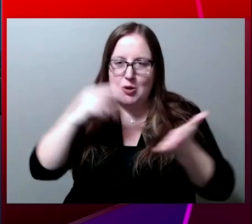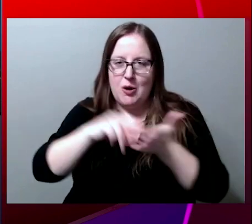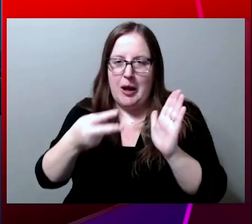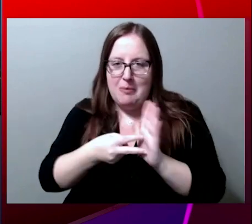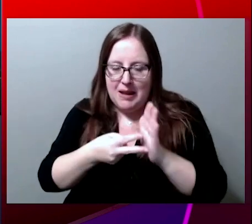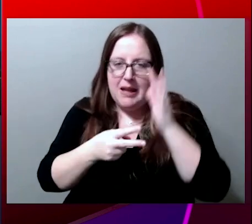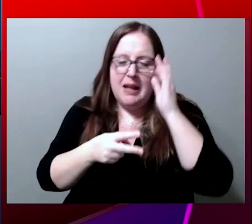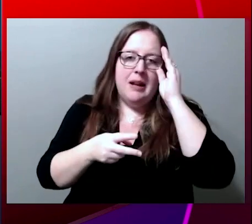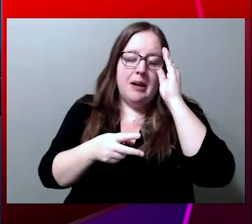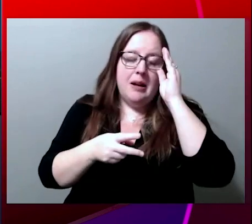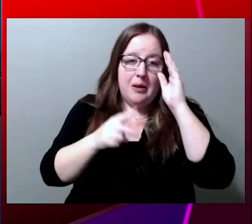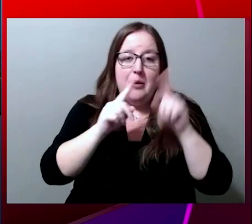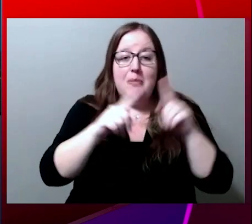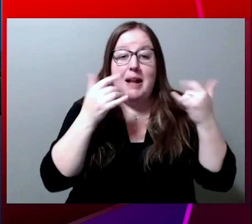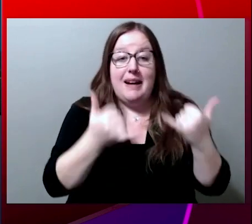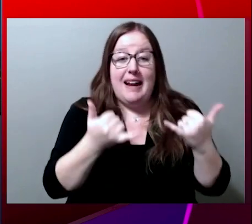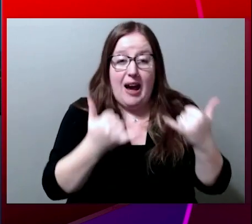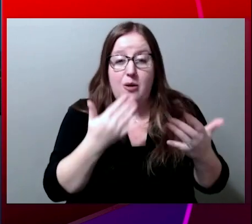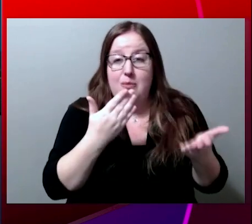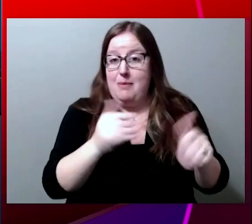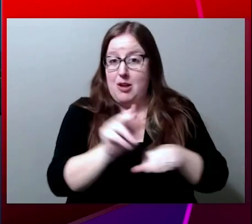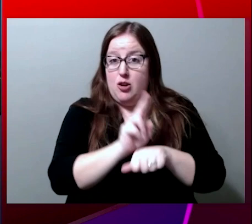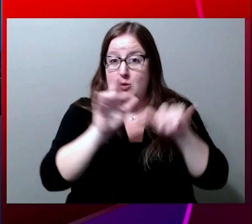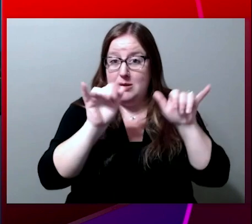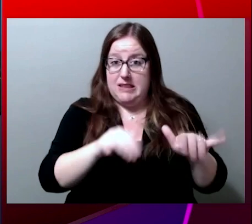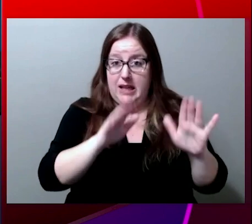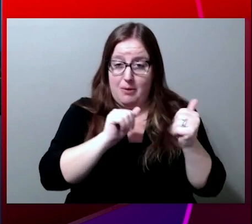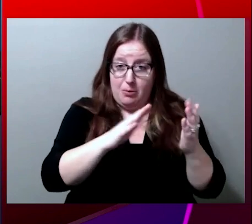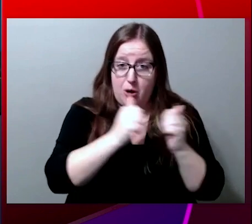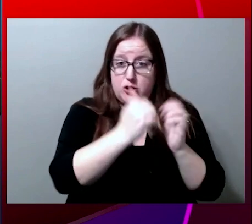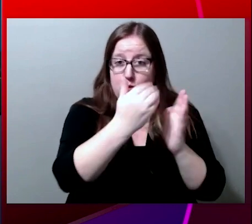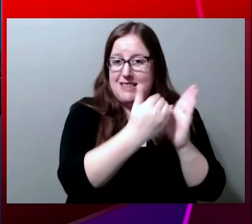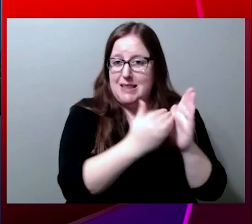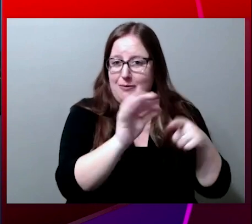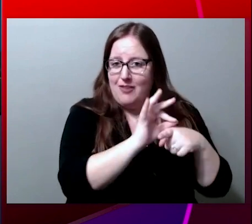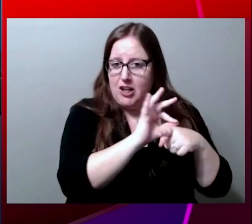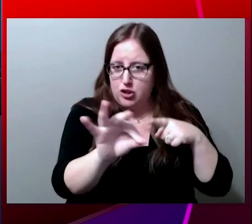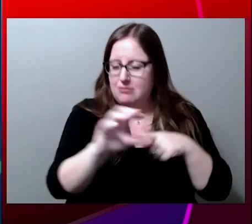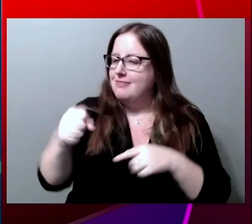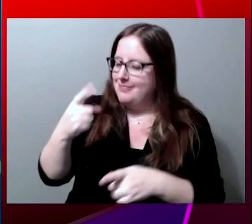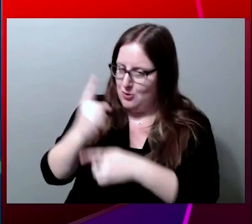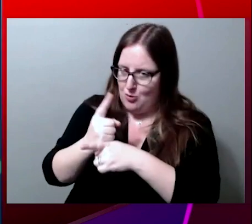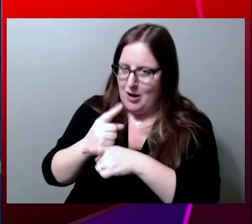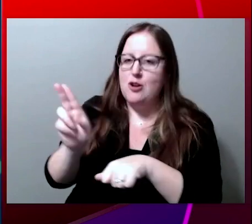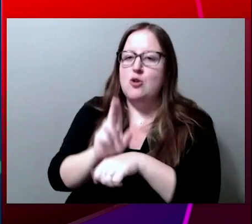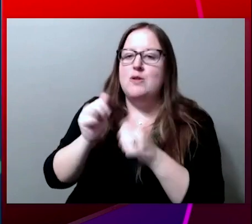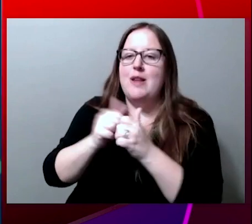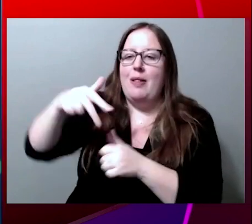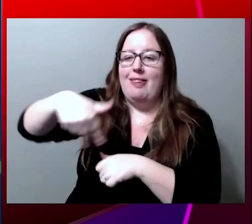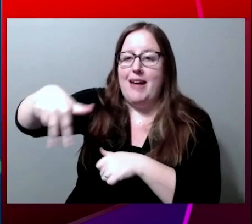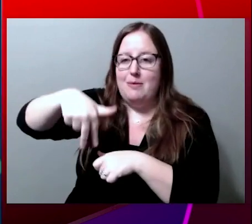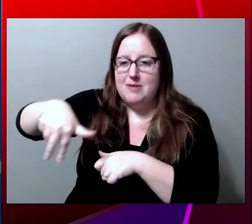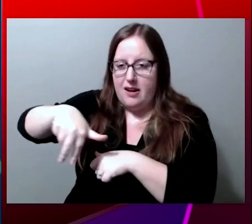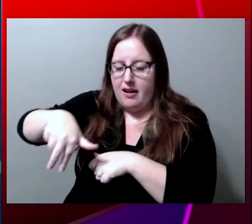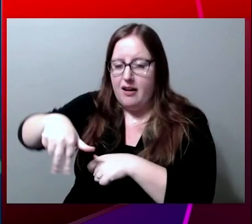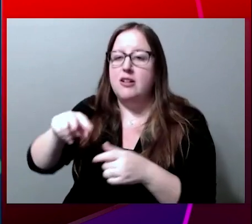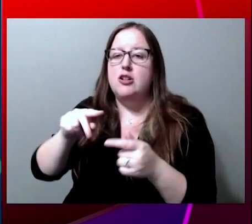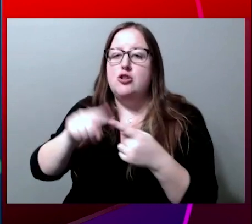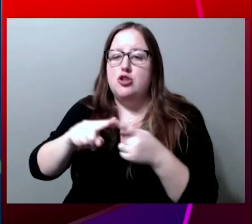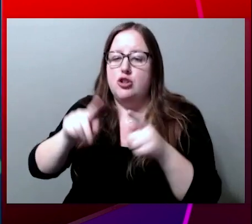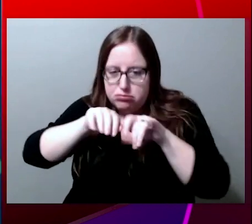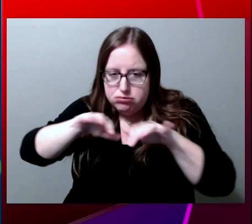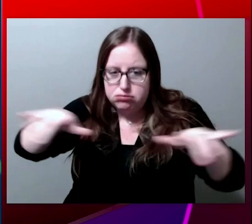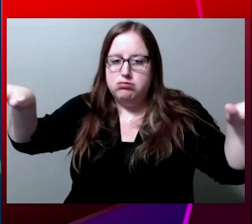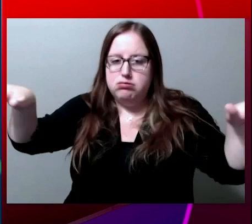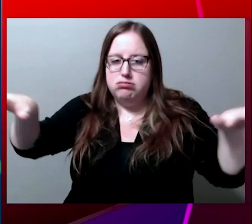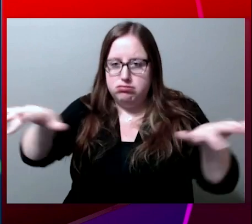But now you can maybe use that same approach with step functions. Yeah, so you're using that with Lambda, and this ability to fan out and then fan back